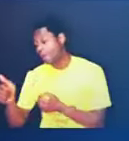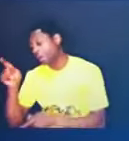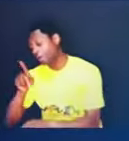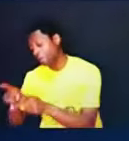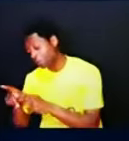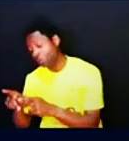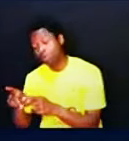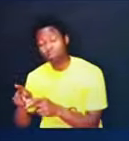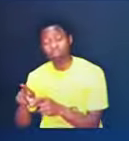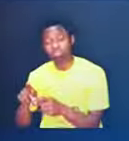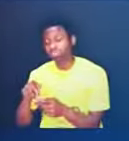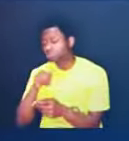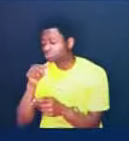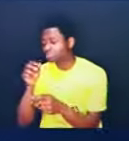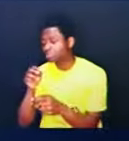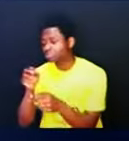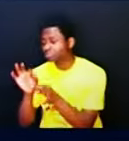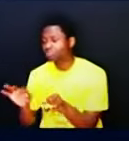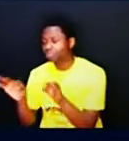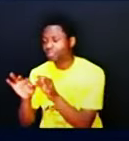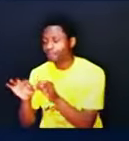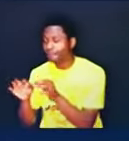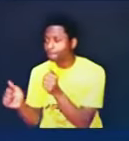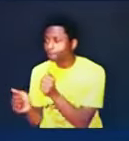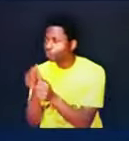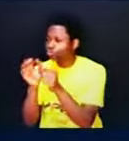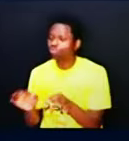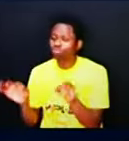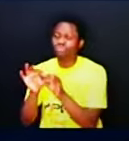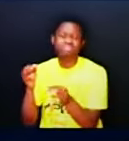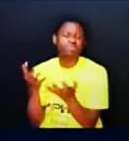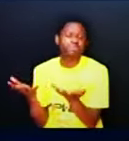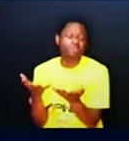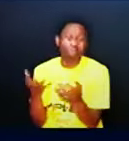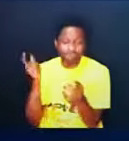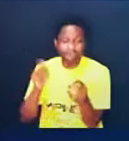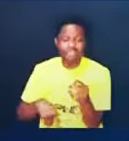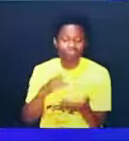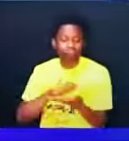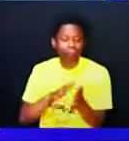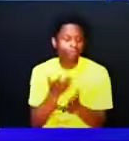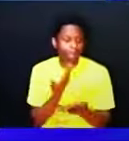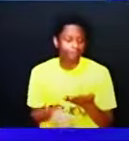munio, ye hear pan on a say, what wonderful fro. Galatians 6,